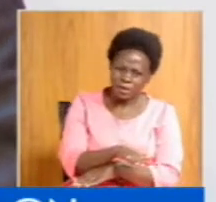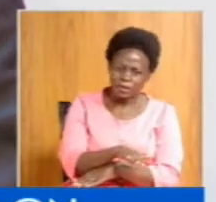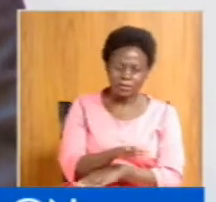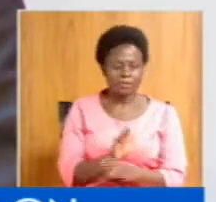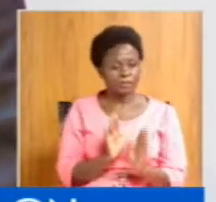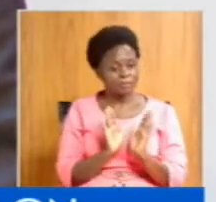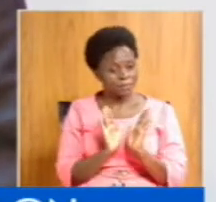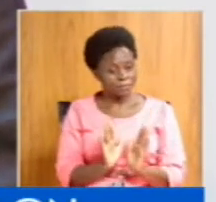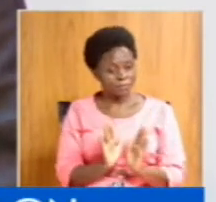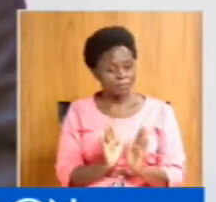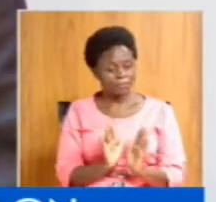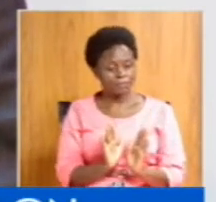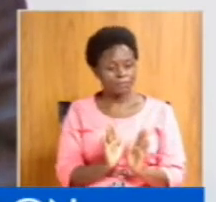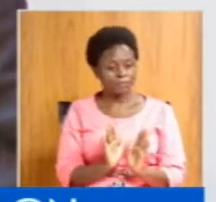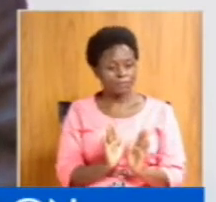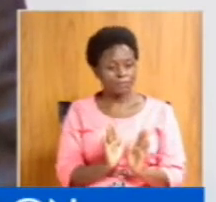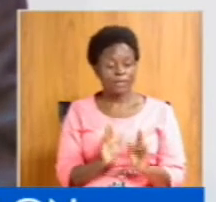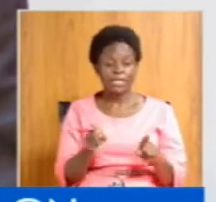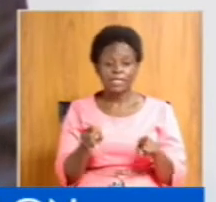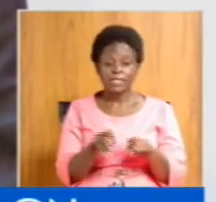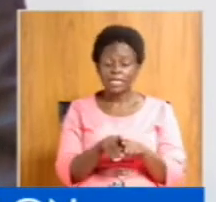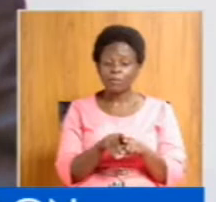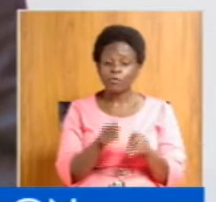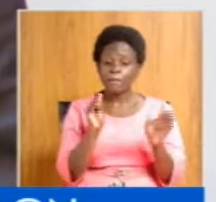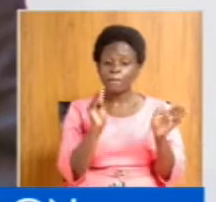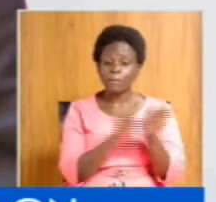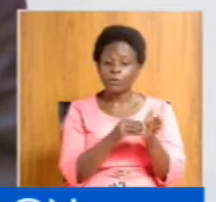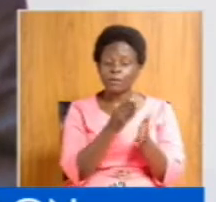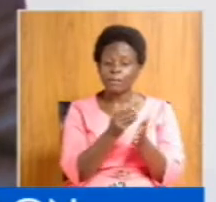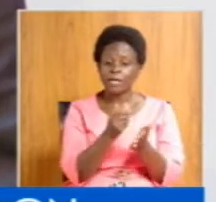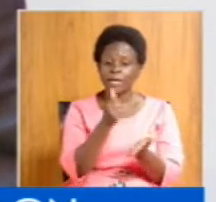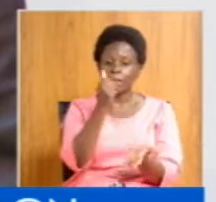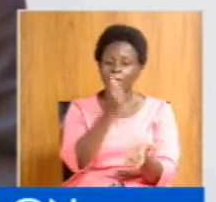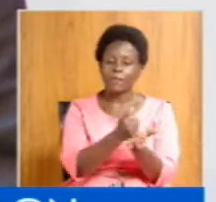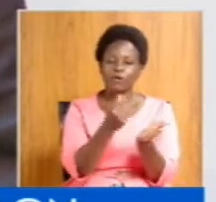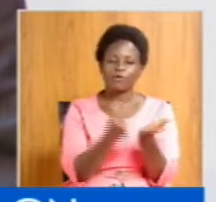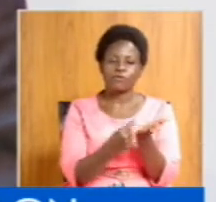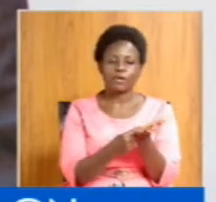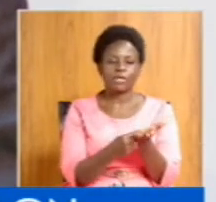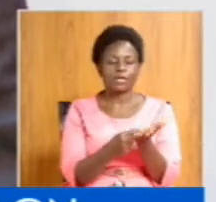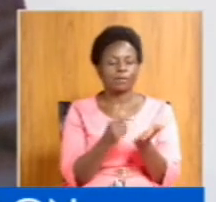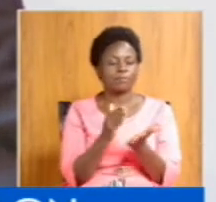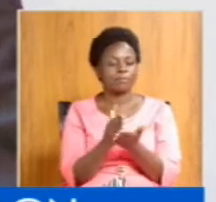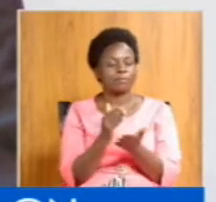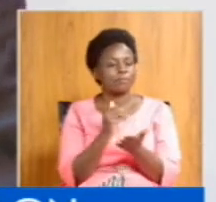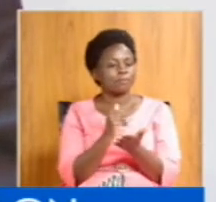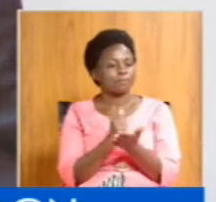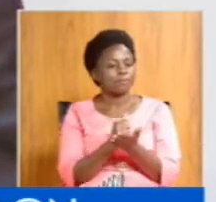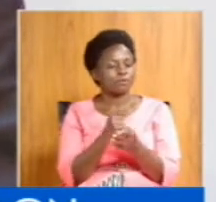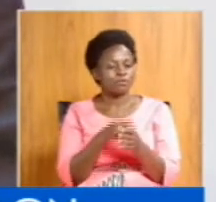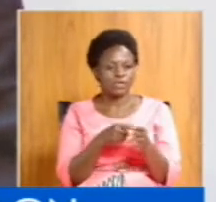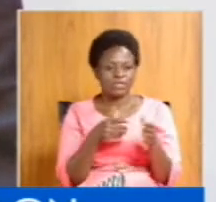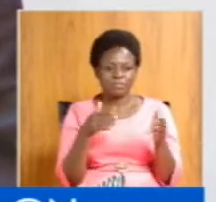then on the we also put some money in Bank of Uganda because when this